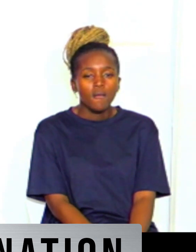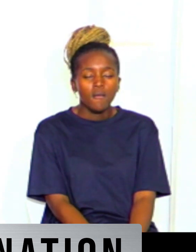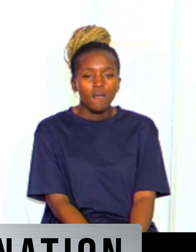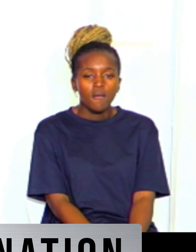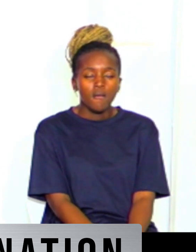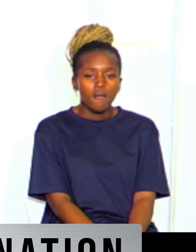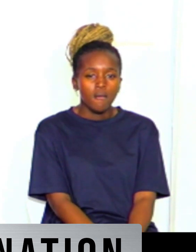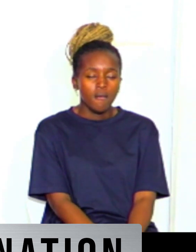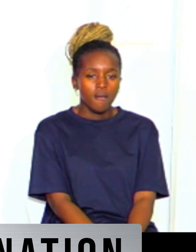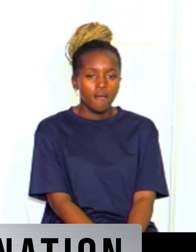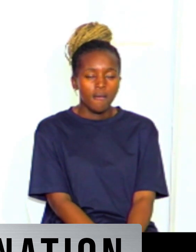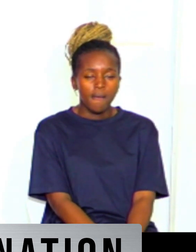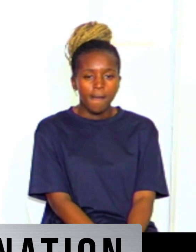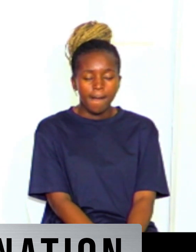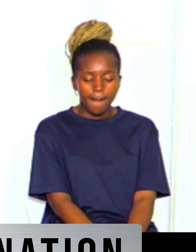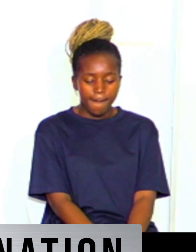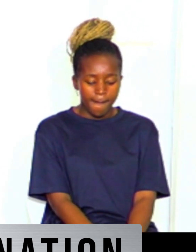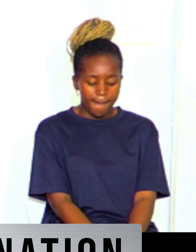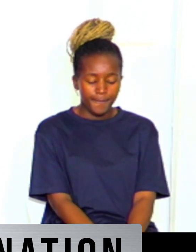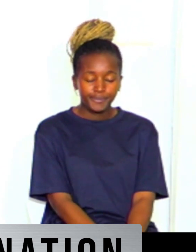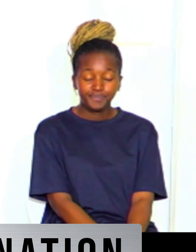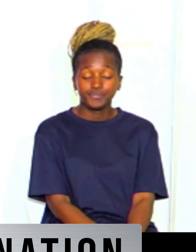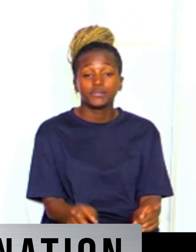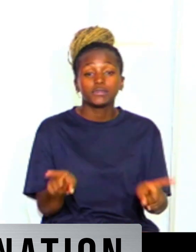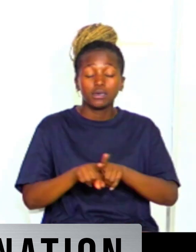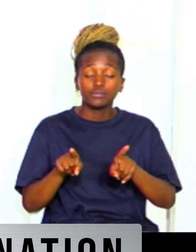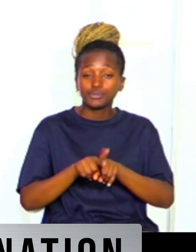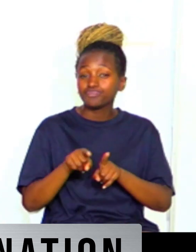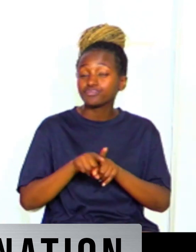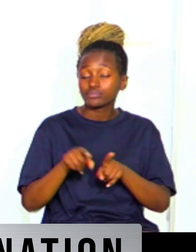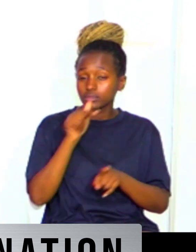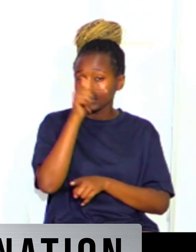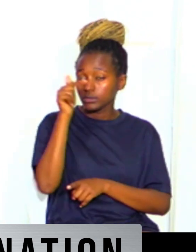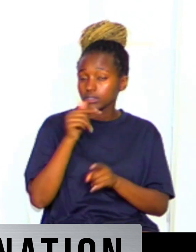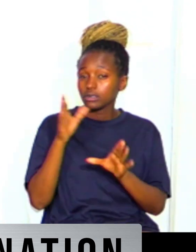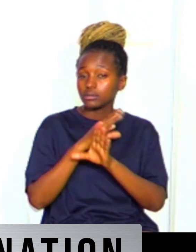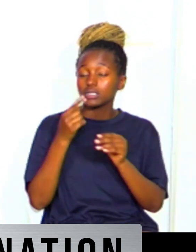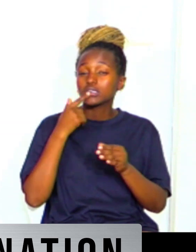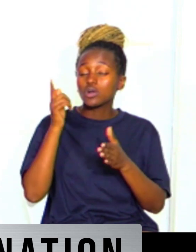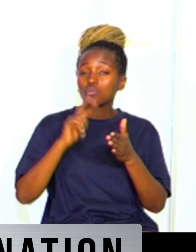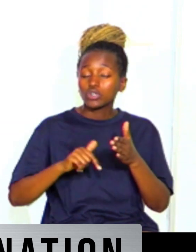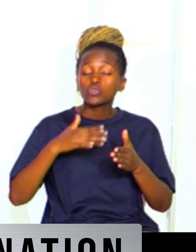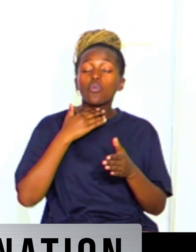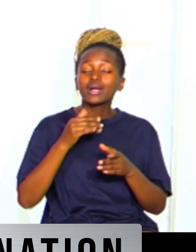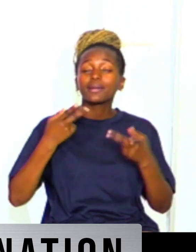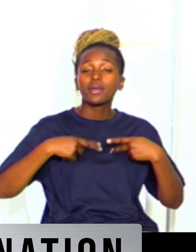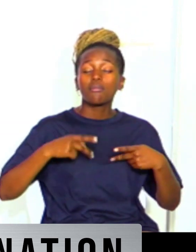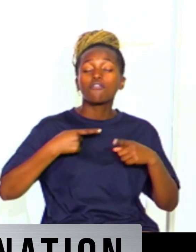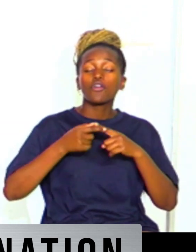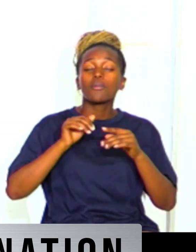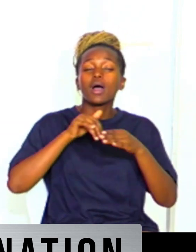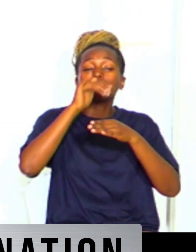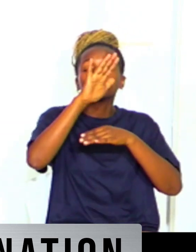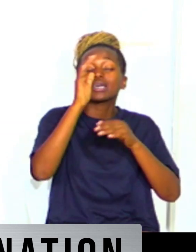Kutukorogea nchi. Wanakuja kutuharibia, hata kubali wale watu wamekuja kutoka nchi zingine